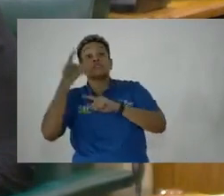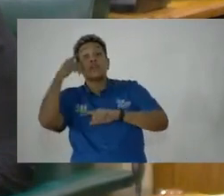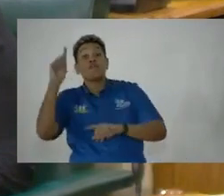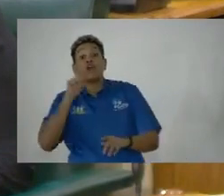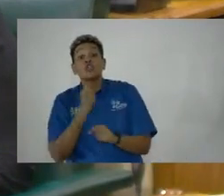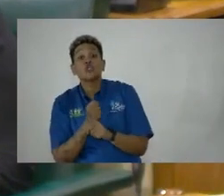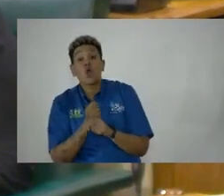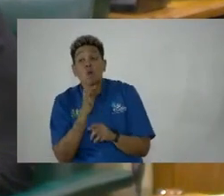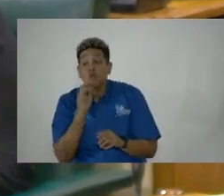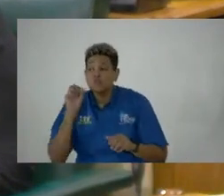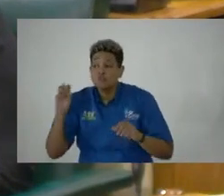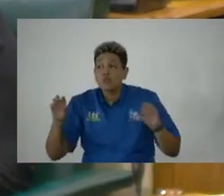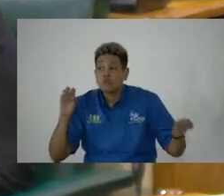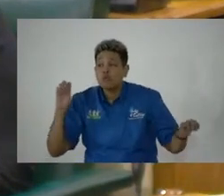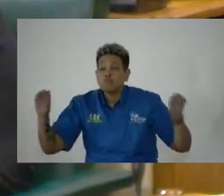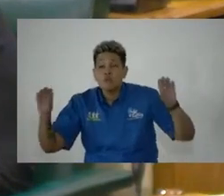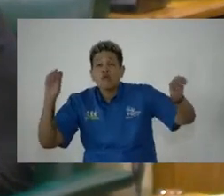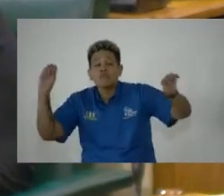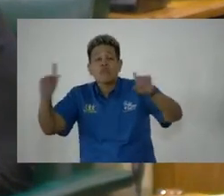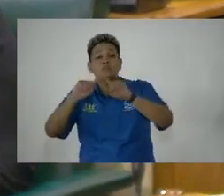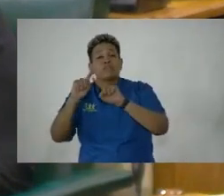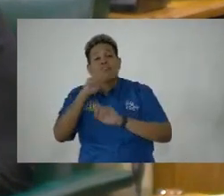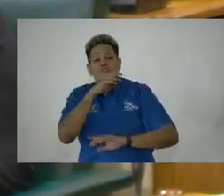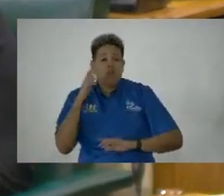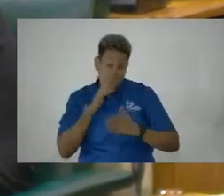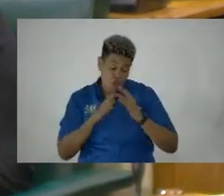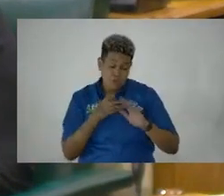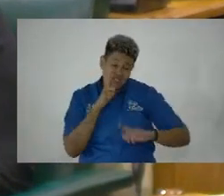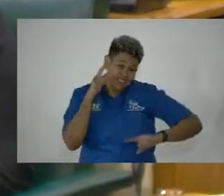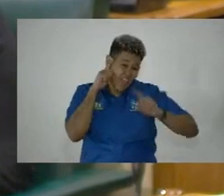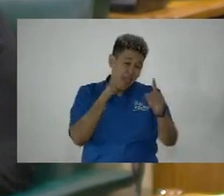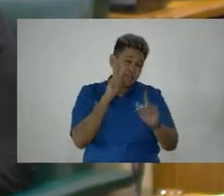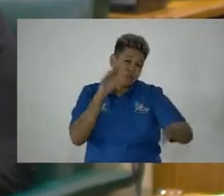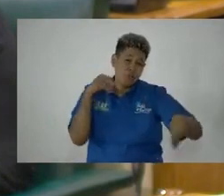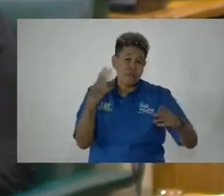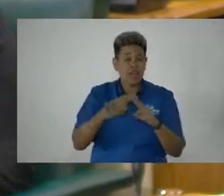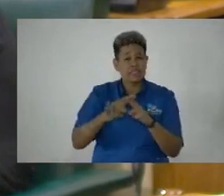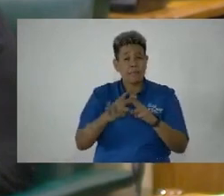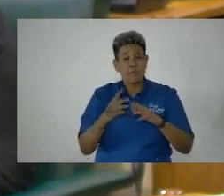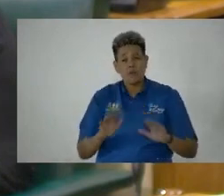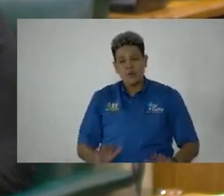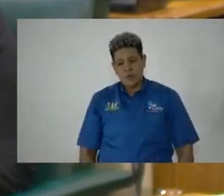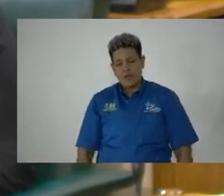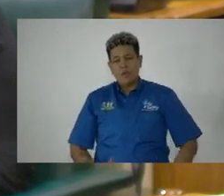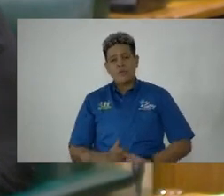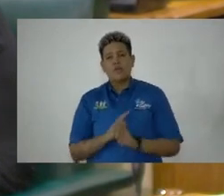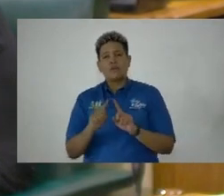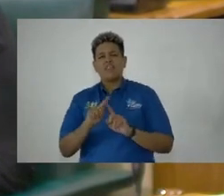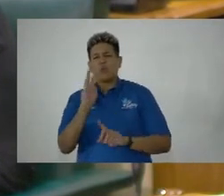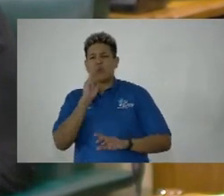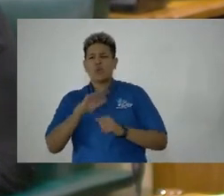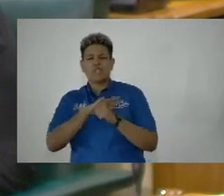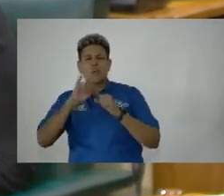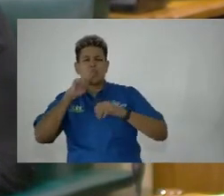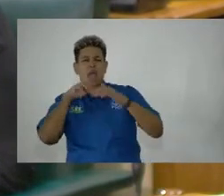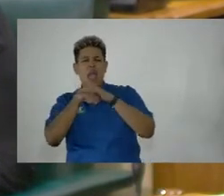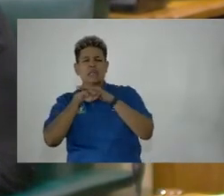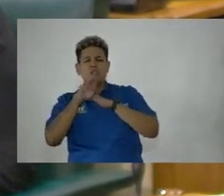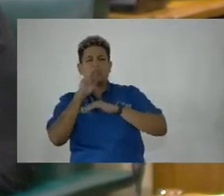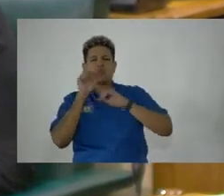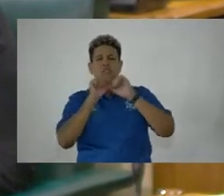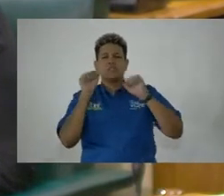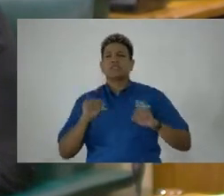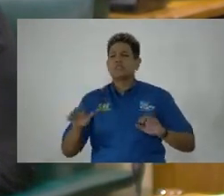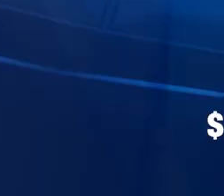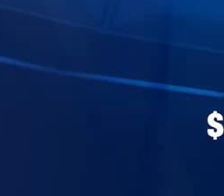trucking of water to farming communities. This program aims to provide temporary relief by delivering water to areas where access to irrigation